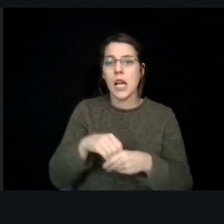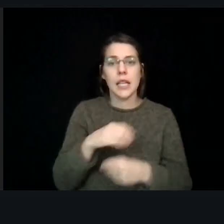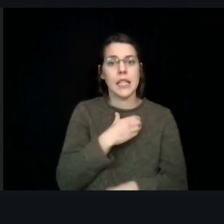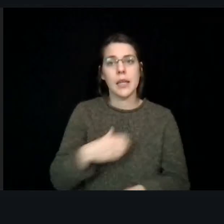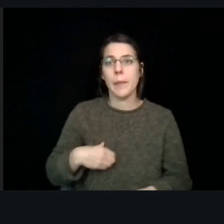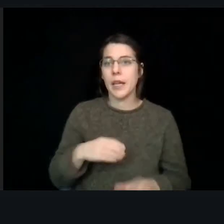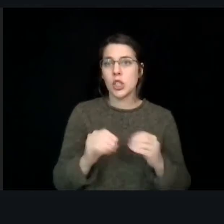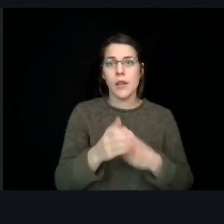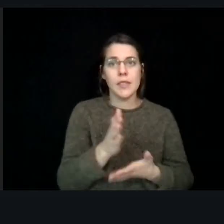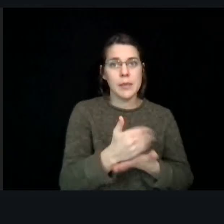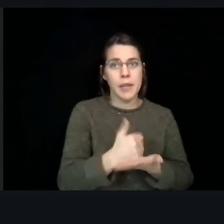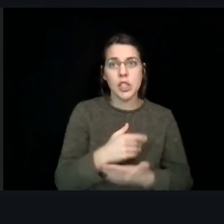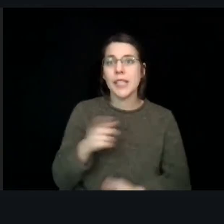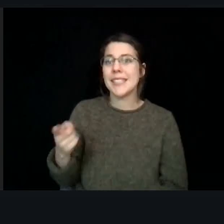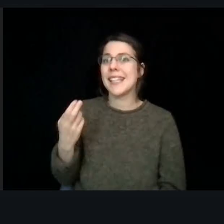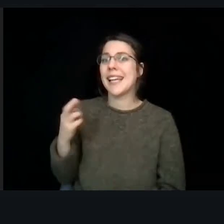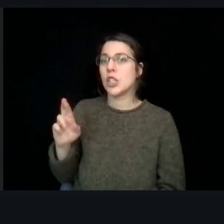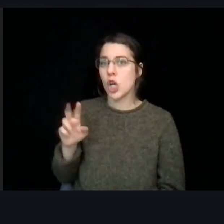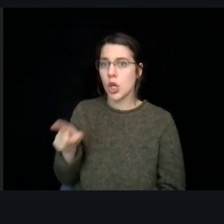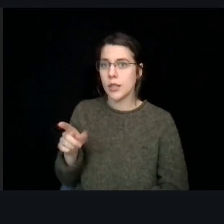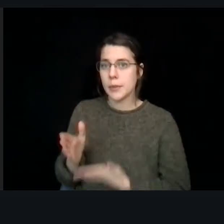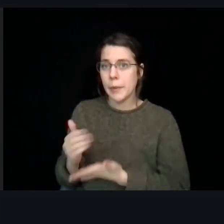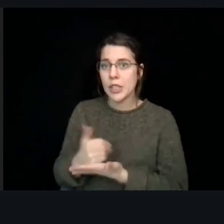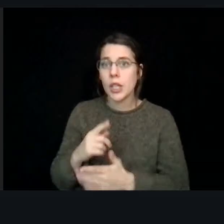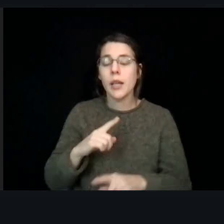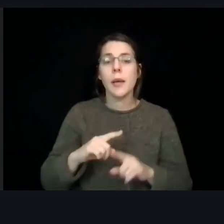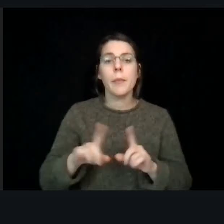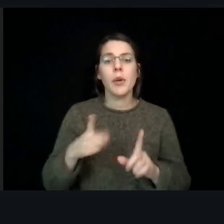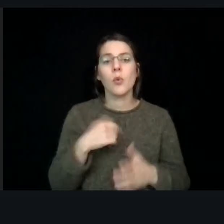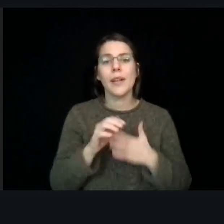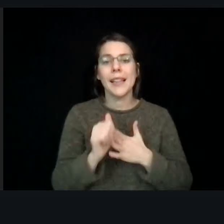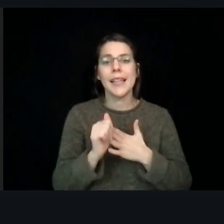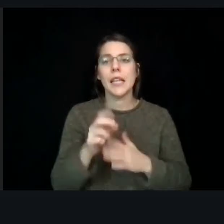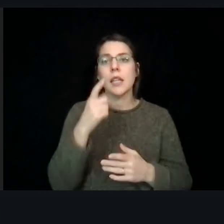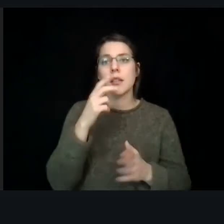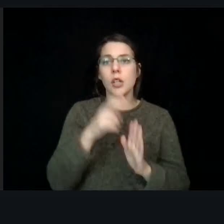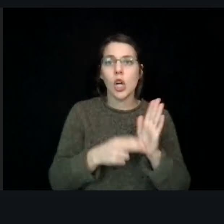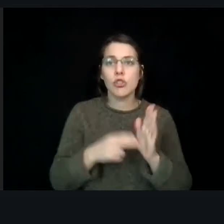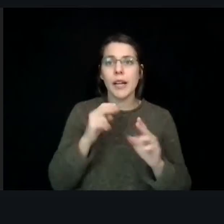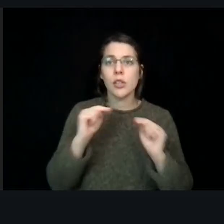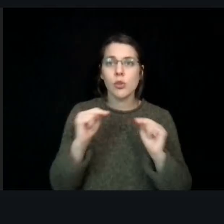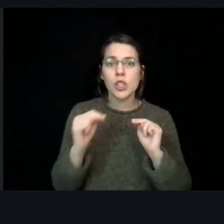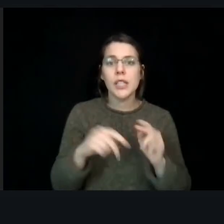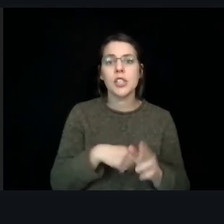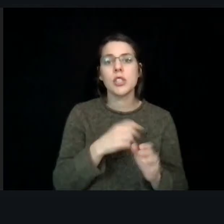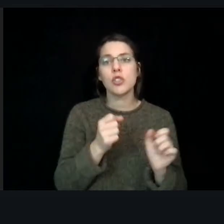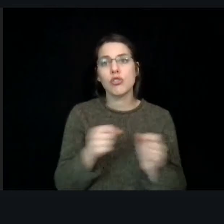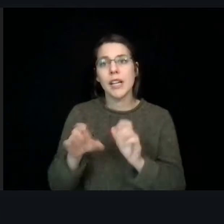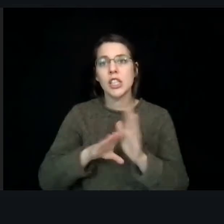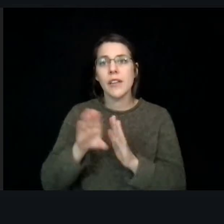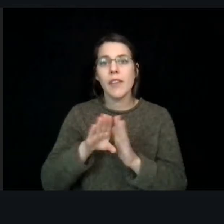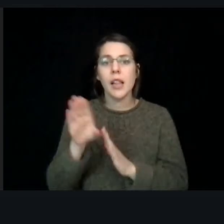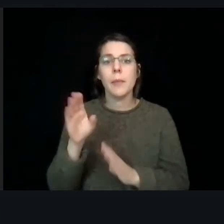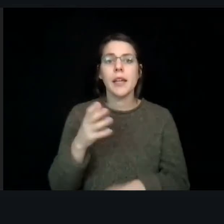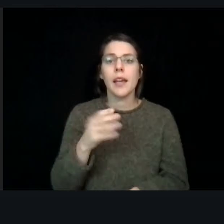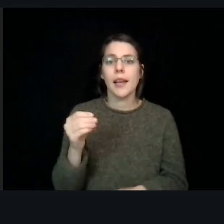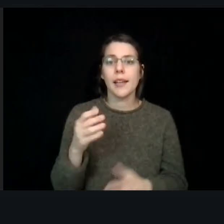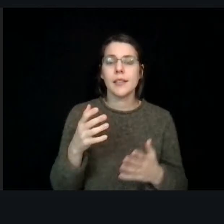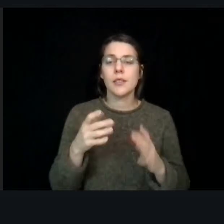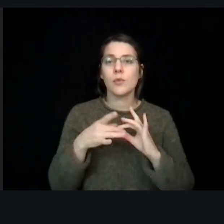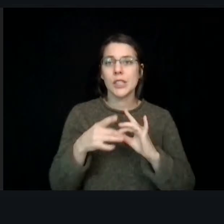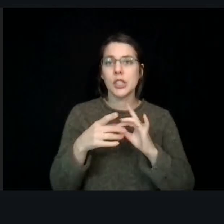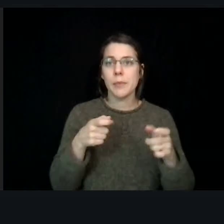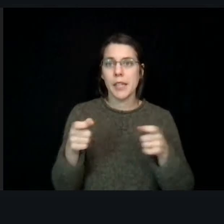budget. But we lead the contract negotiations, strategy development, and relationship management with the partners for this.